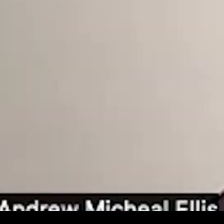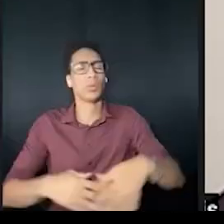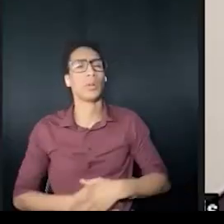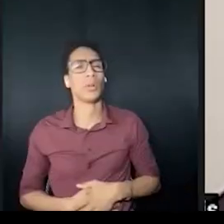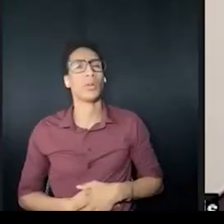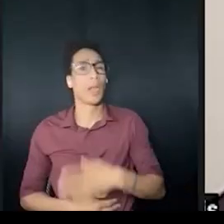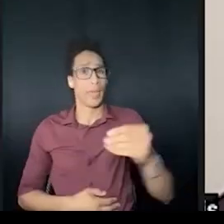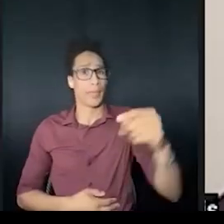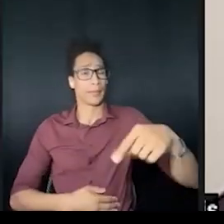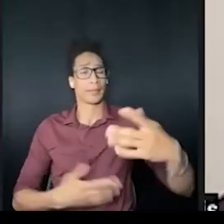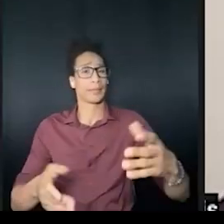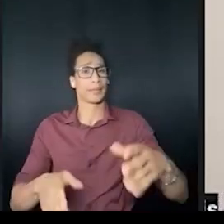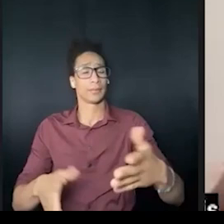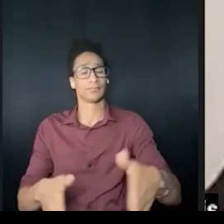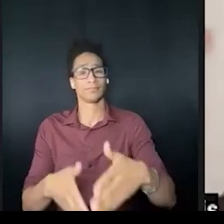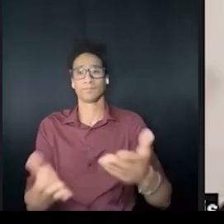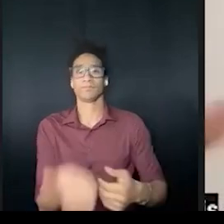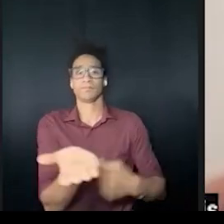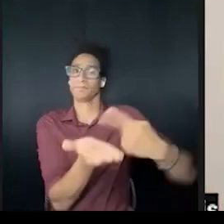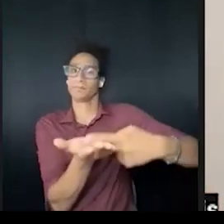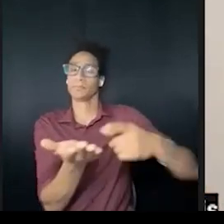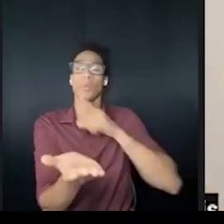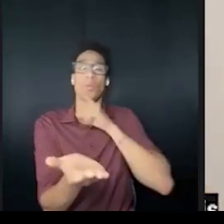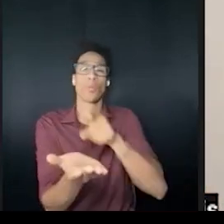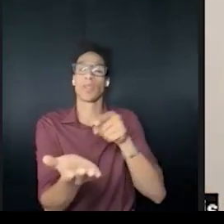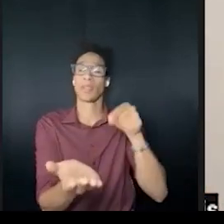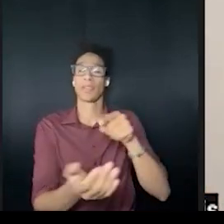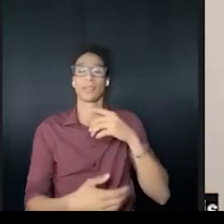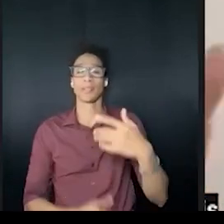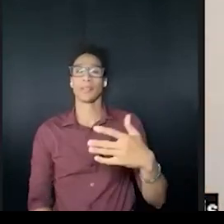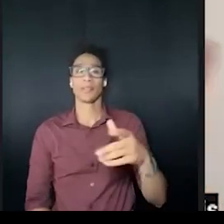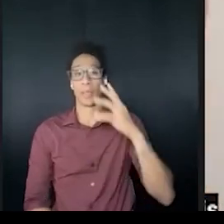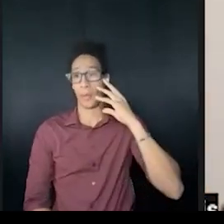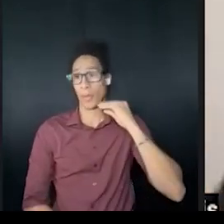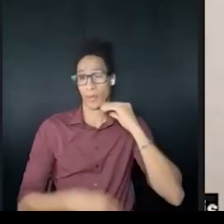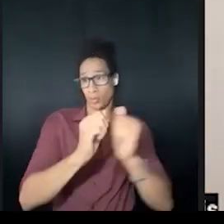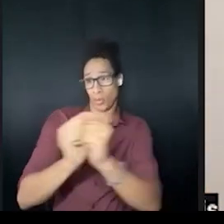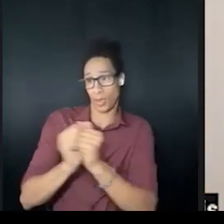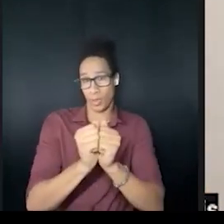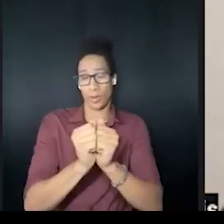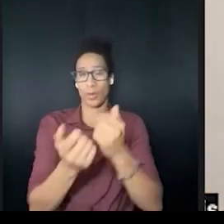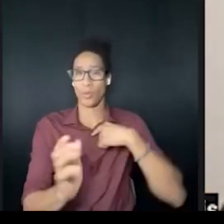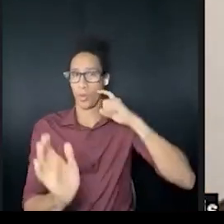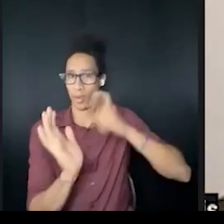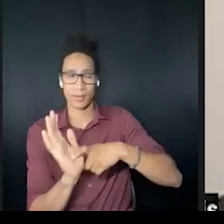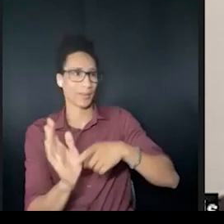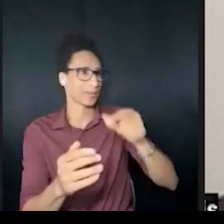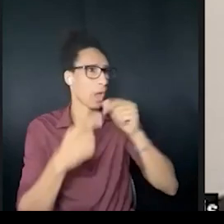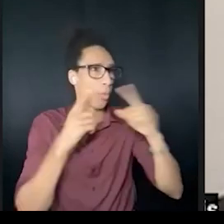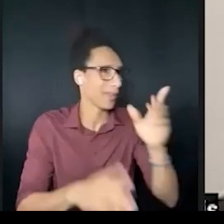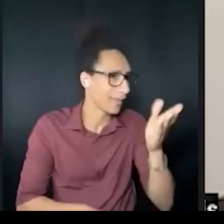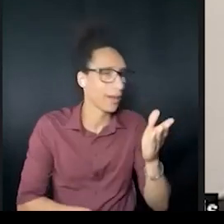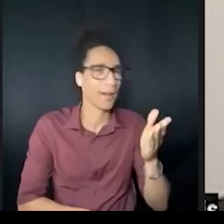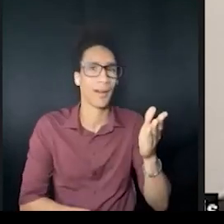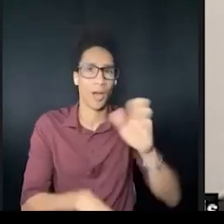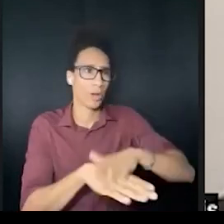you know, somewhat dissonant experiences together, knowing that it's not working over here, it's not working over there, but I